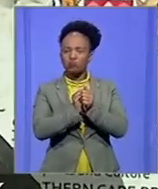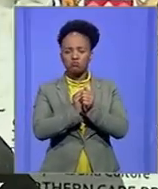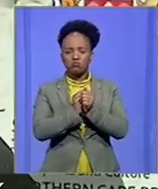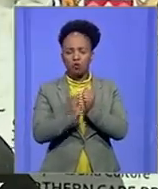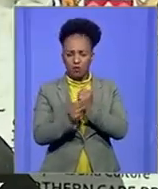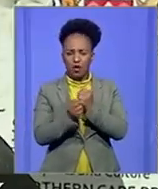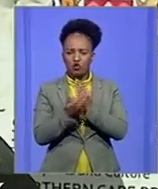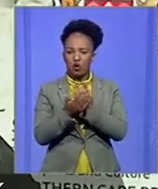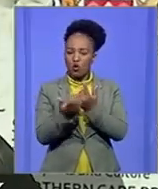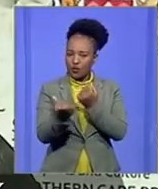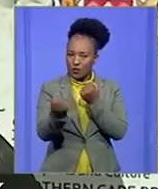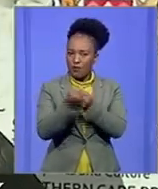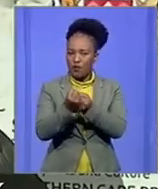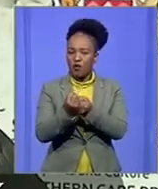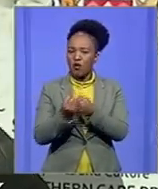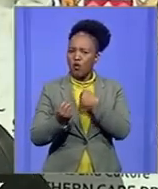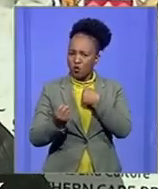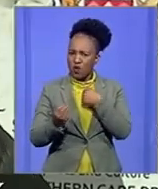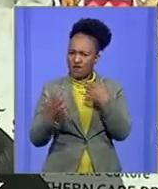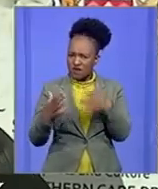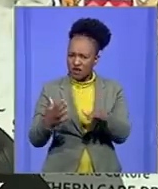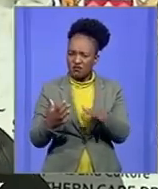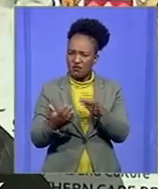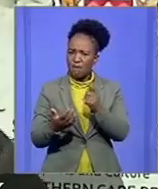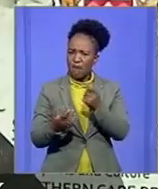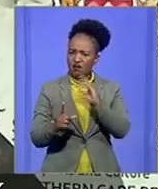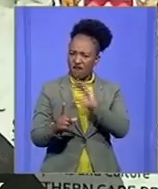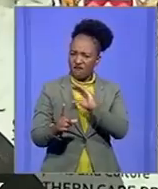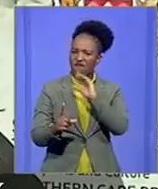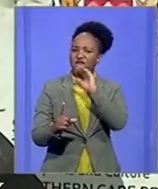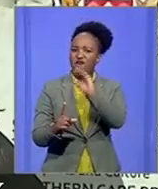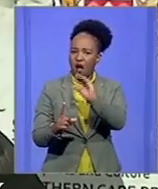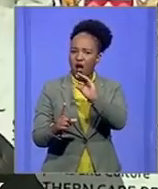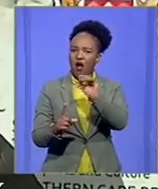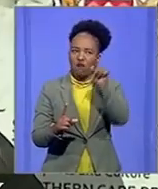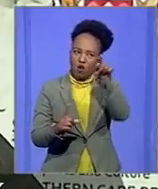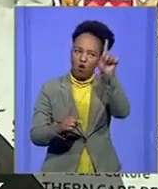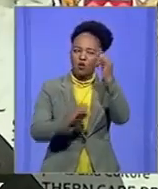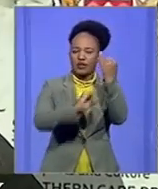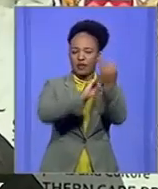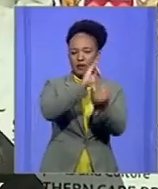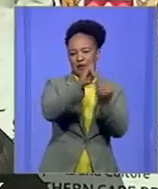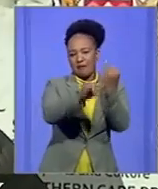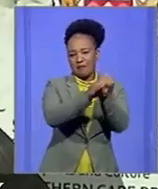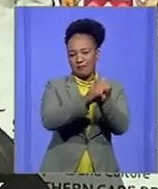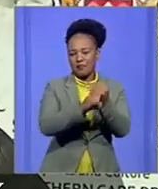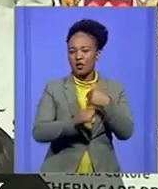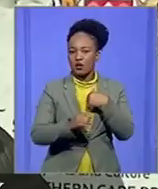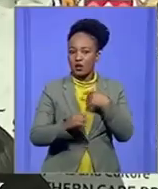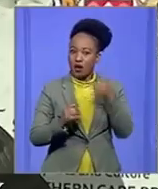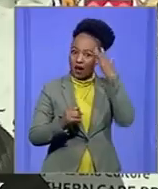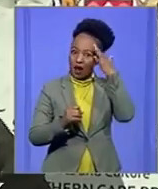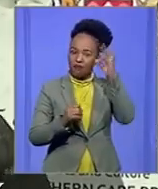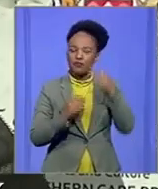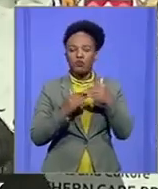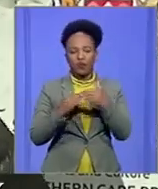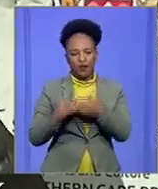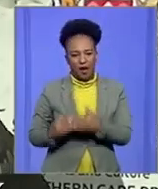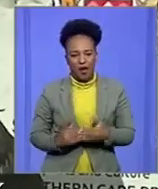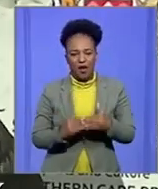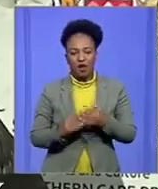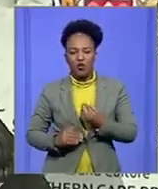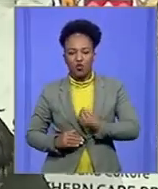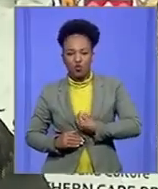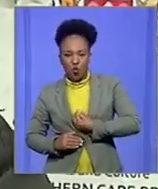went there, we also funded her because this is a government that cares for the people, especially the youth,